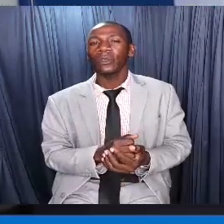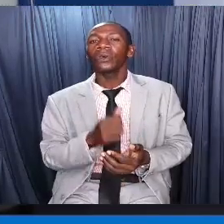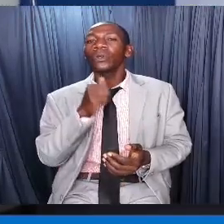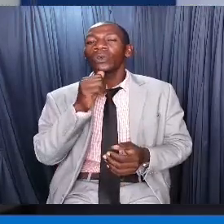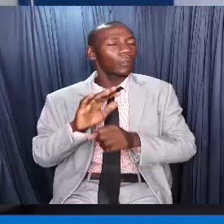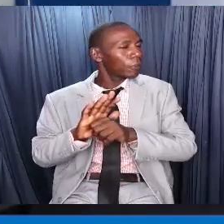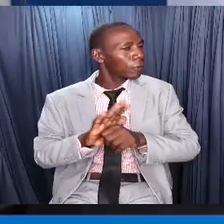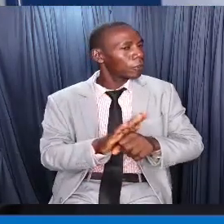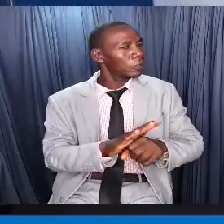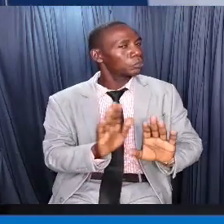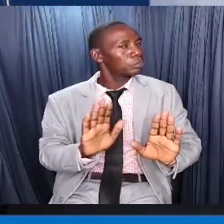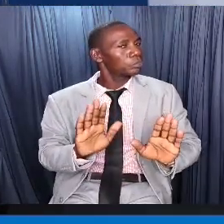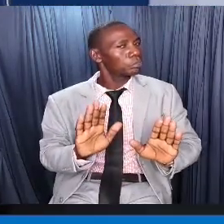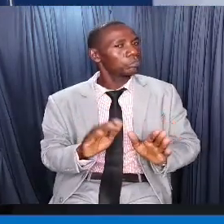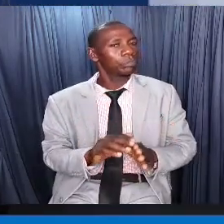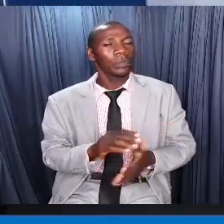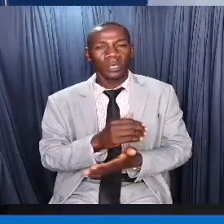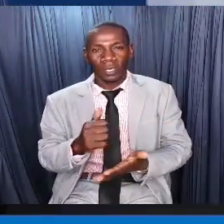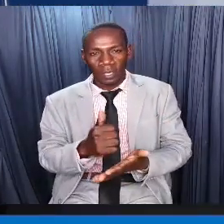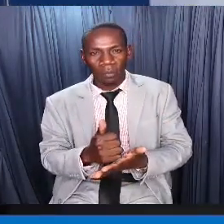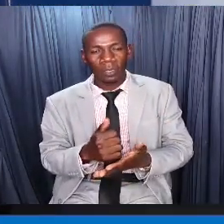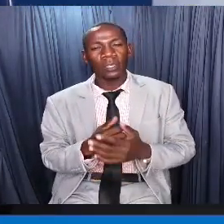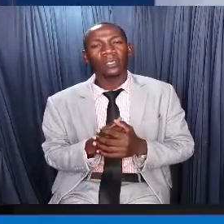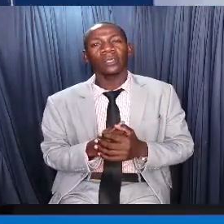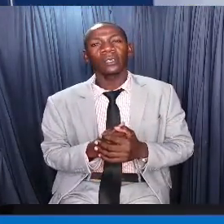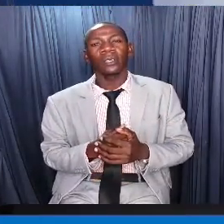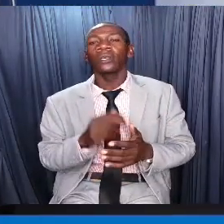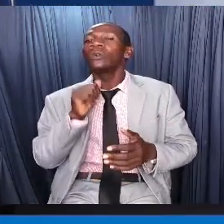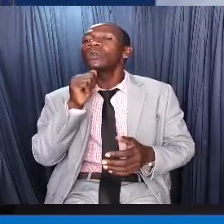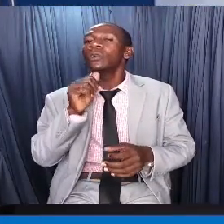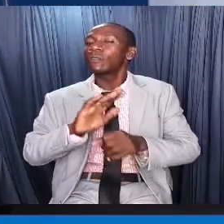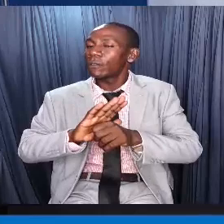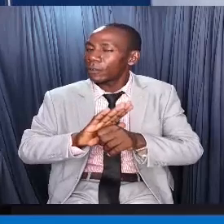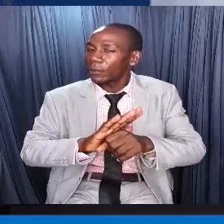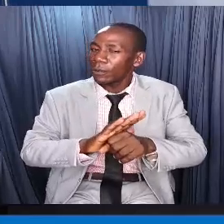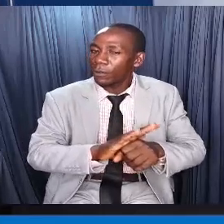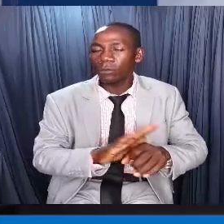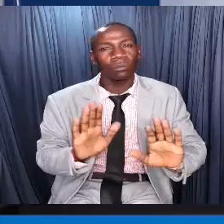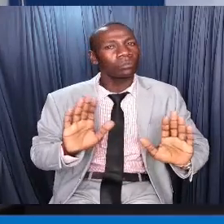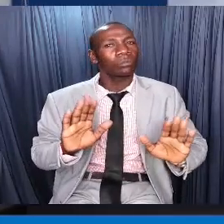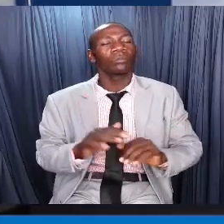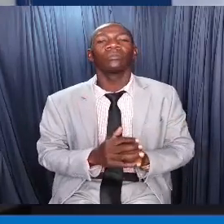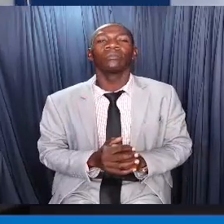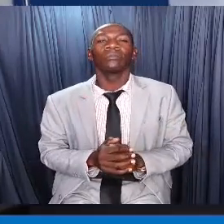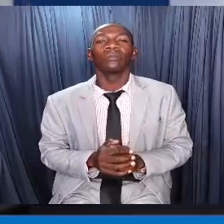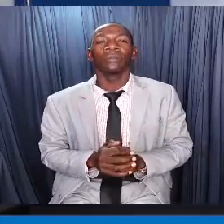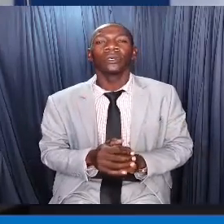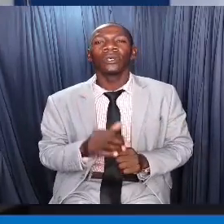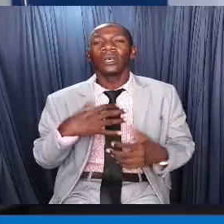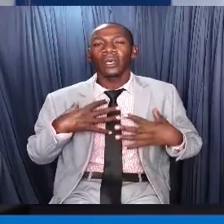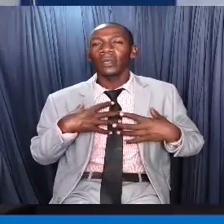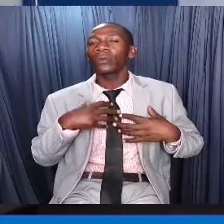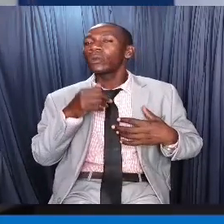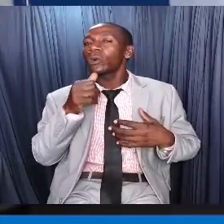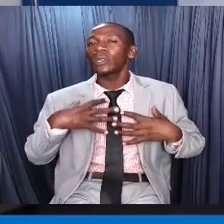Halazimishi mtu. He doesn't force anybody. Bwana Yesu asifiwe sana. Amen. Halazimishi mtu. He doesn't force anybody. Haponyi mtu kwa